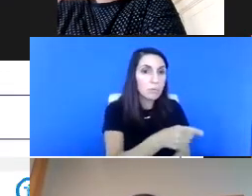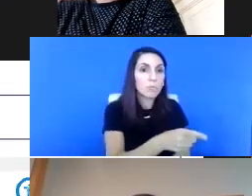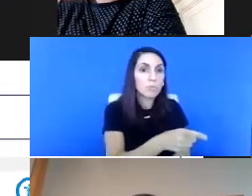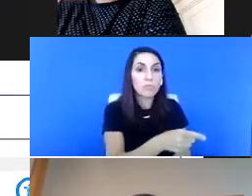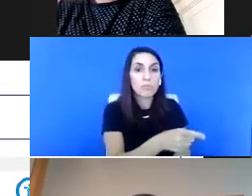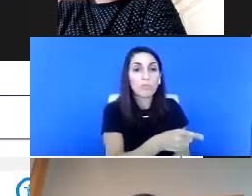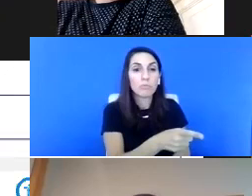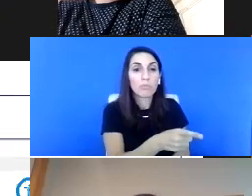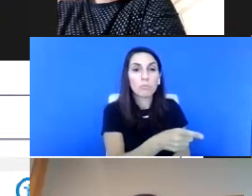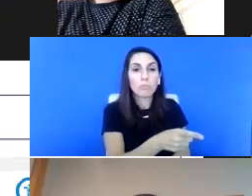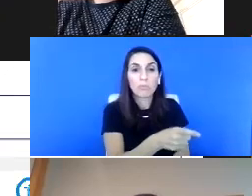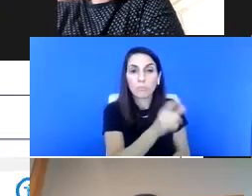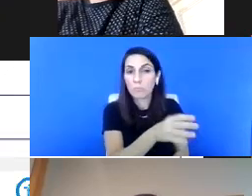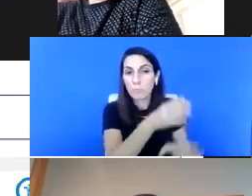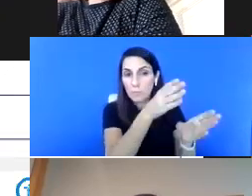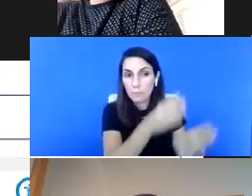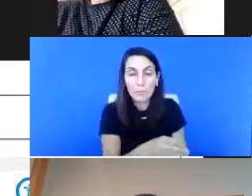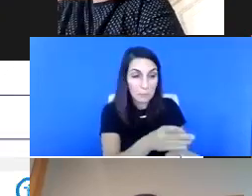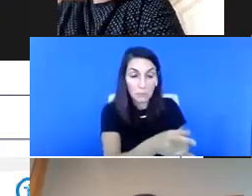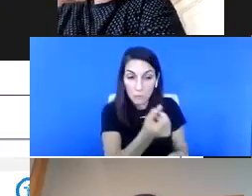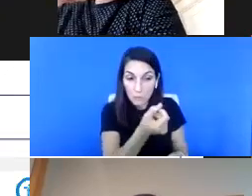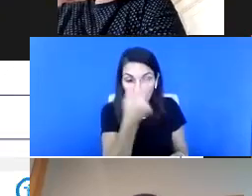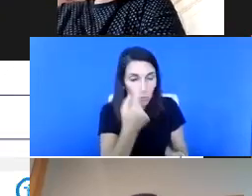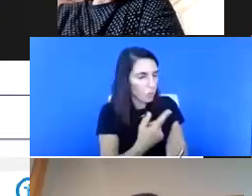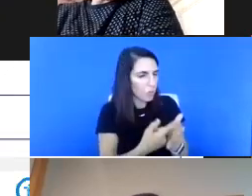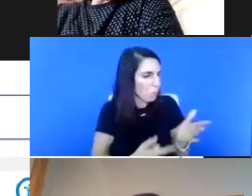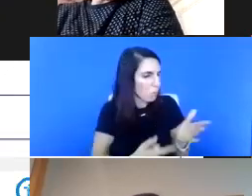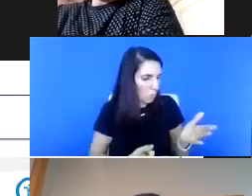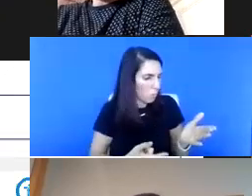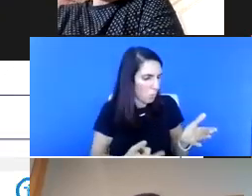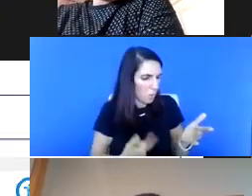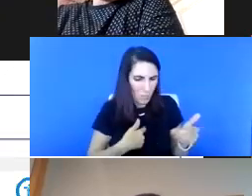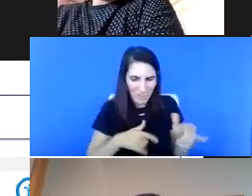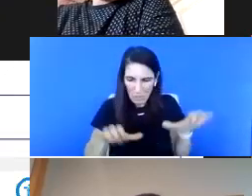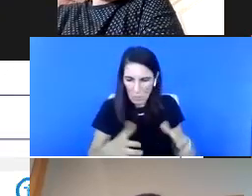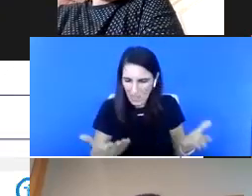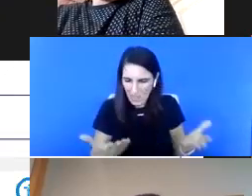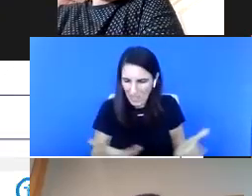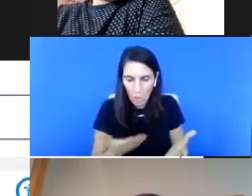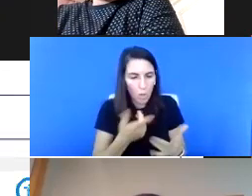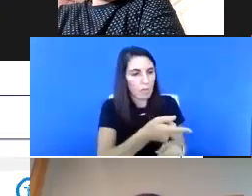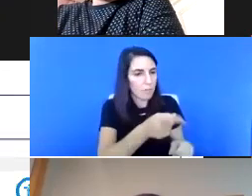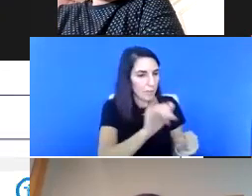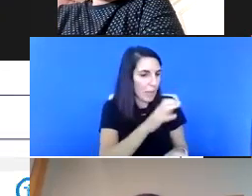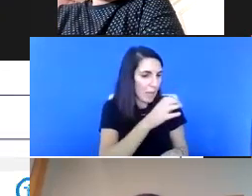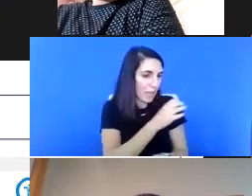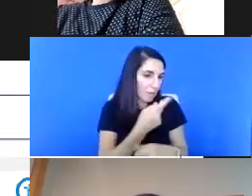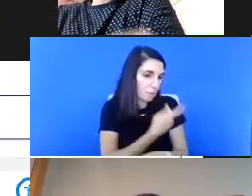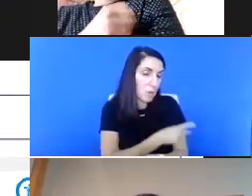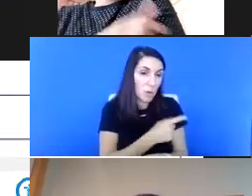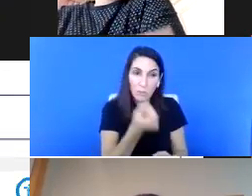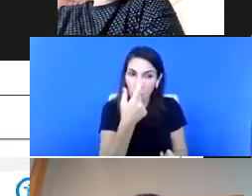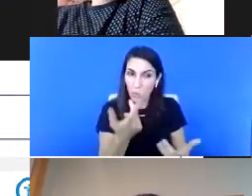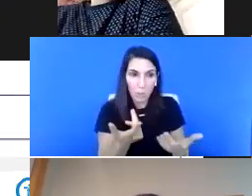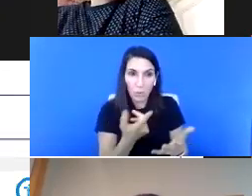are, that they understand what's going on and they understand what kind of a thing that they're getting themselves involved to.